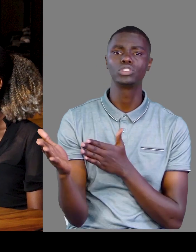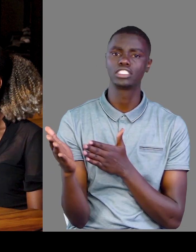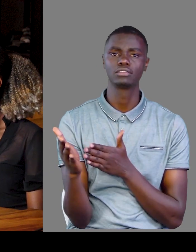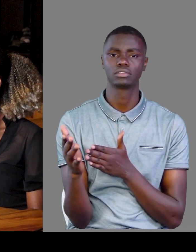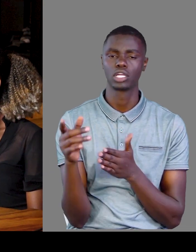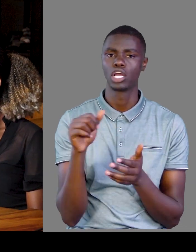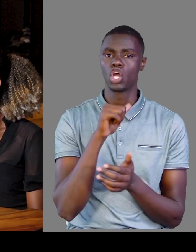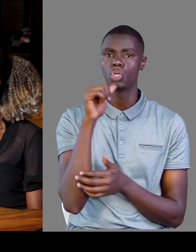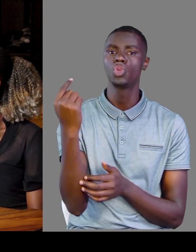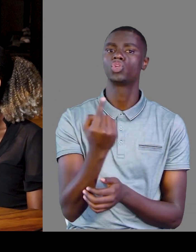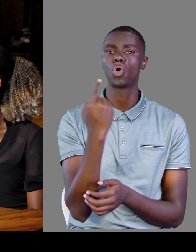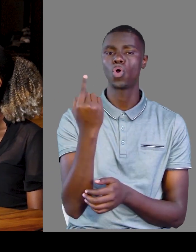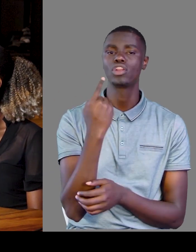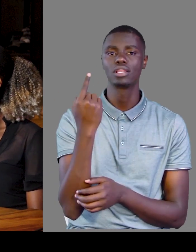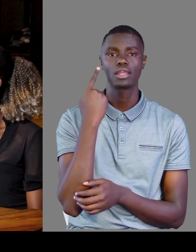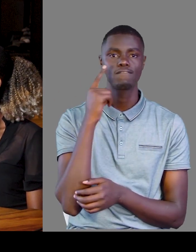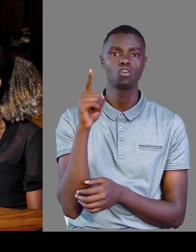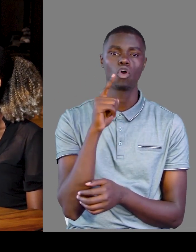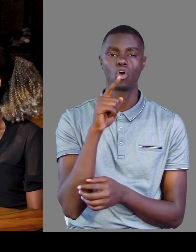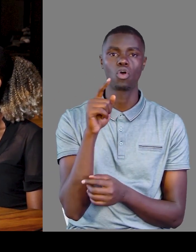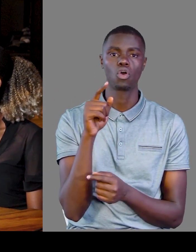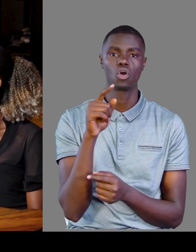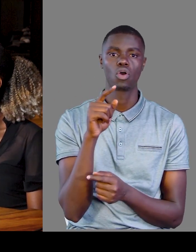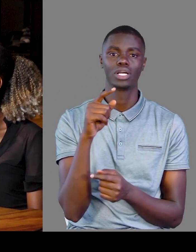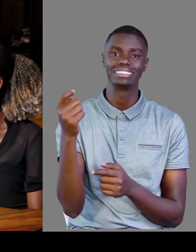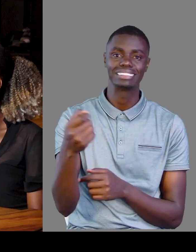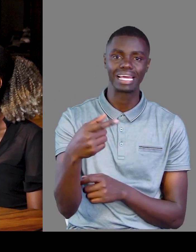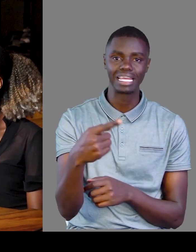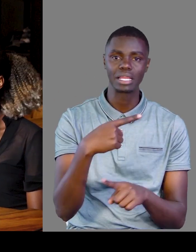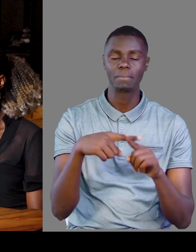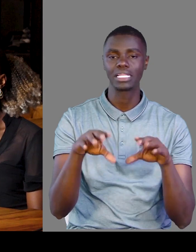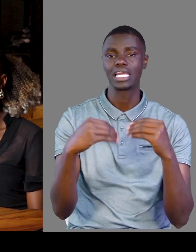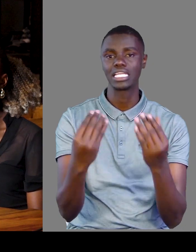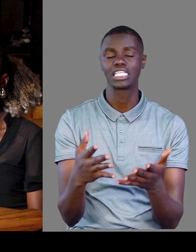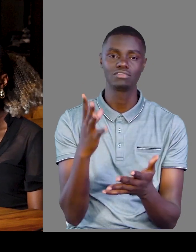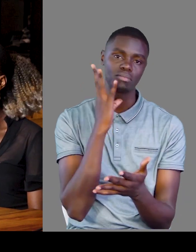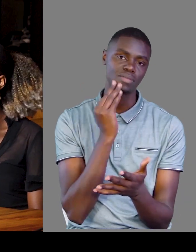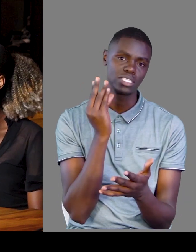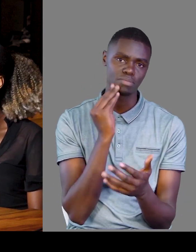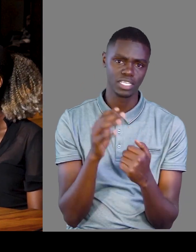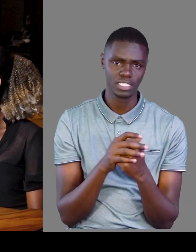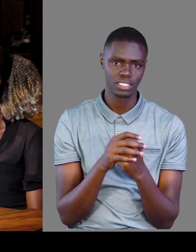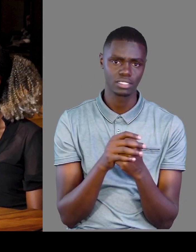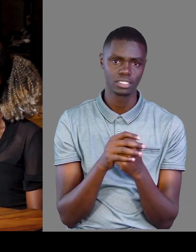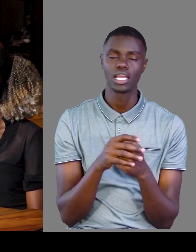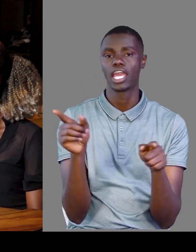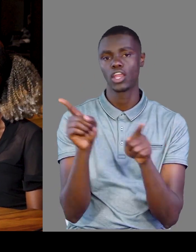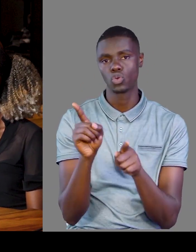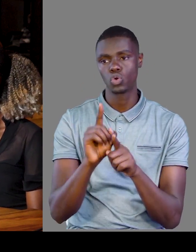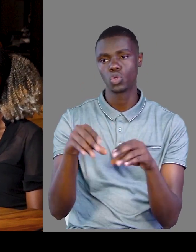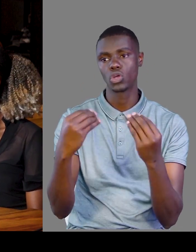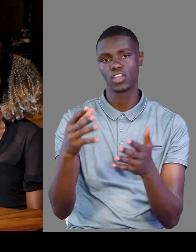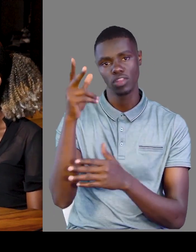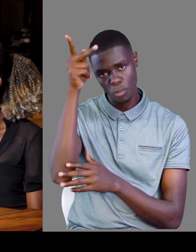job opportunities, not just paying for specific salary, it's also giving them some experience and together with some